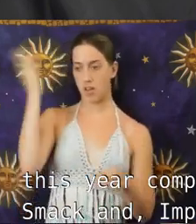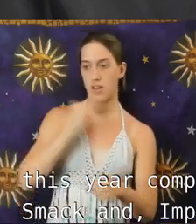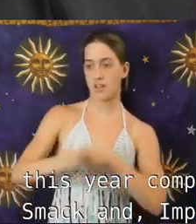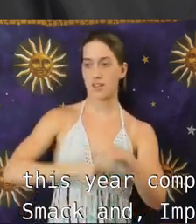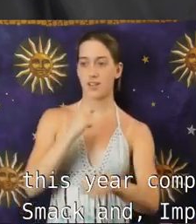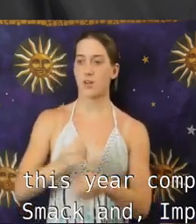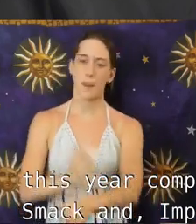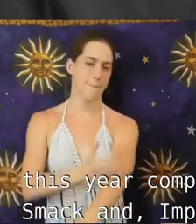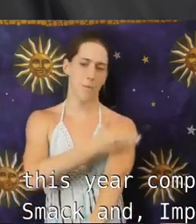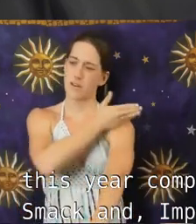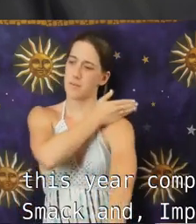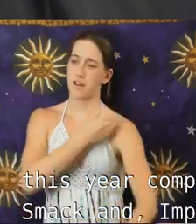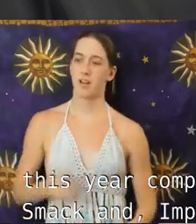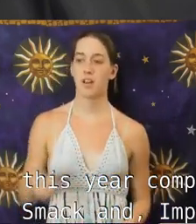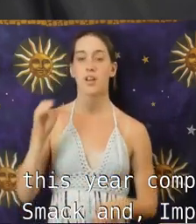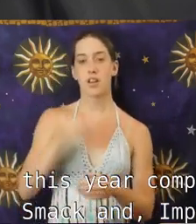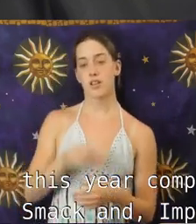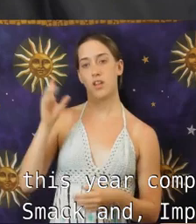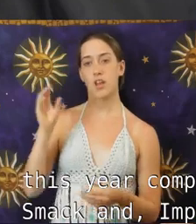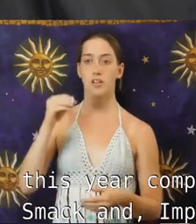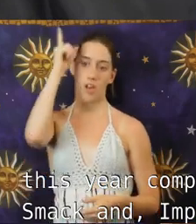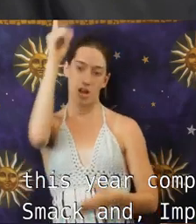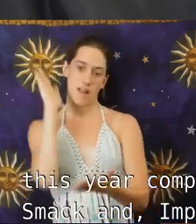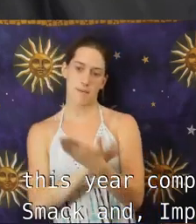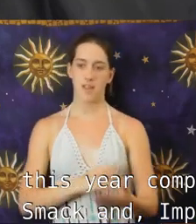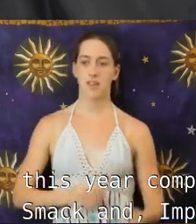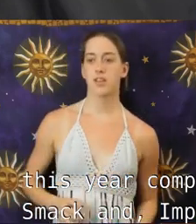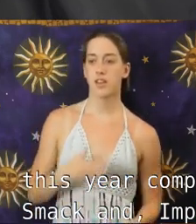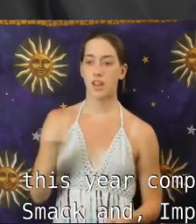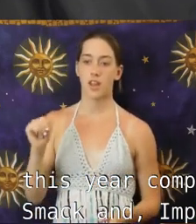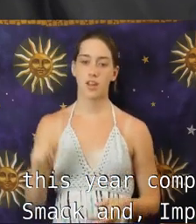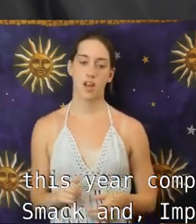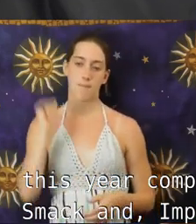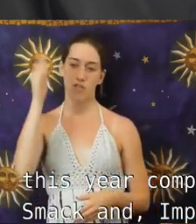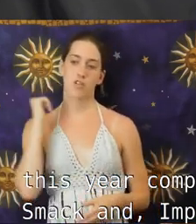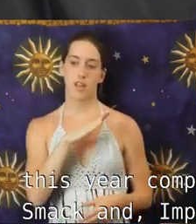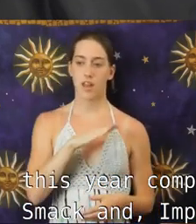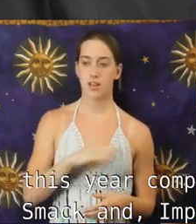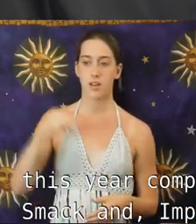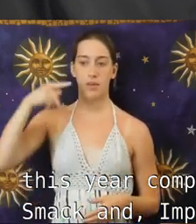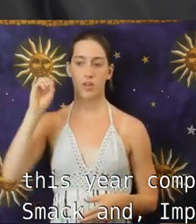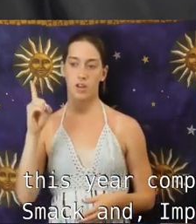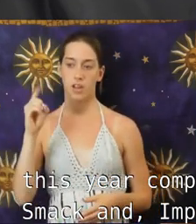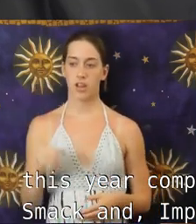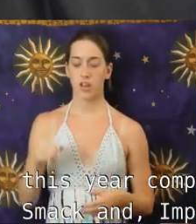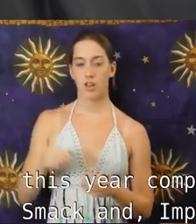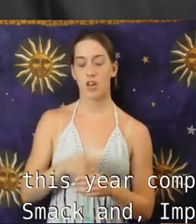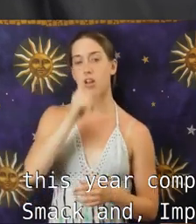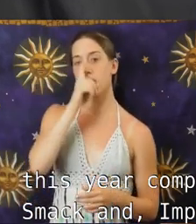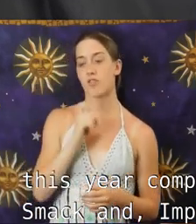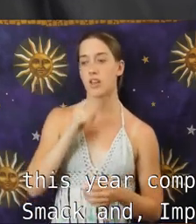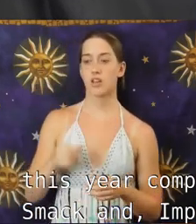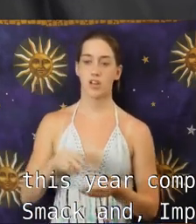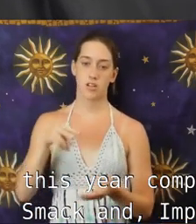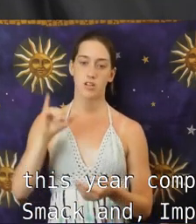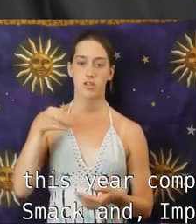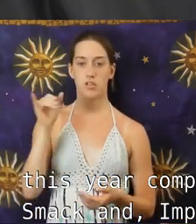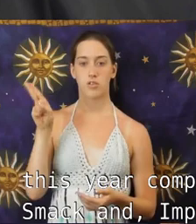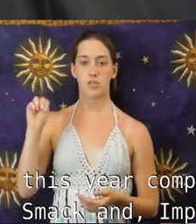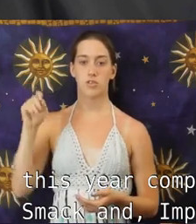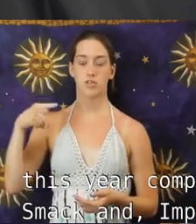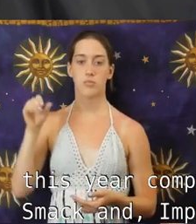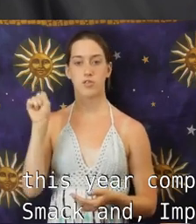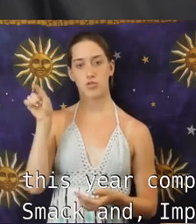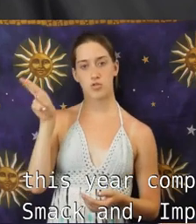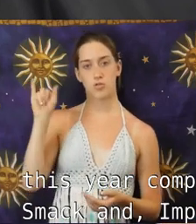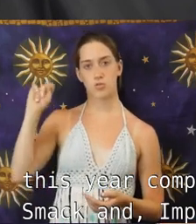year. Like this year, there was Godsmack, Impending Lies, POD, Seether, A Day to Remember played